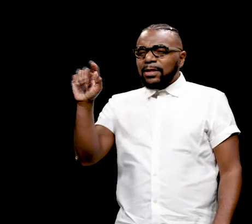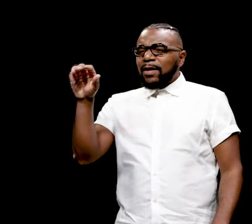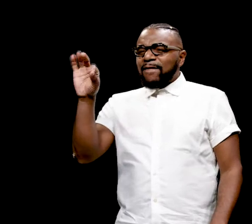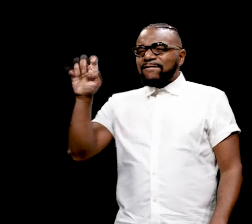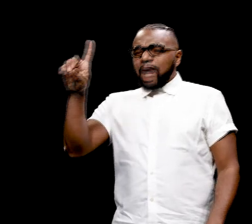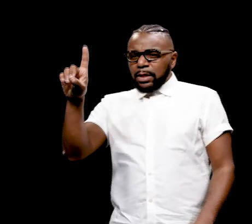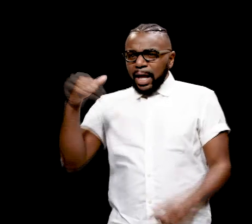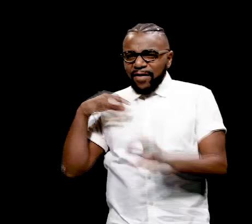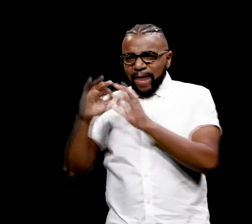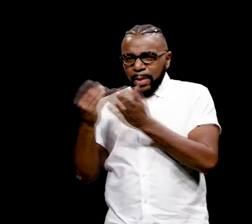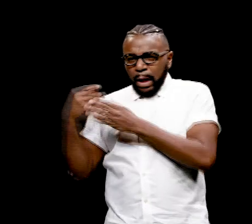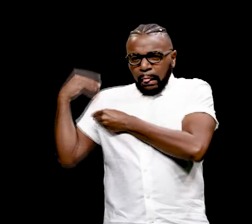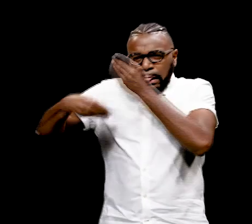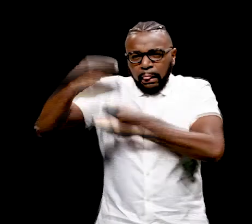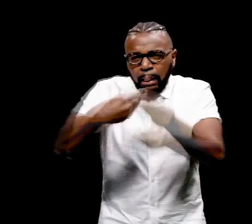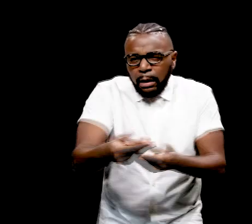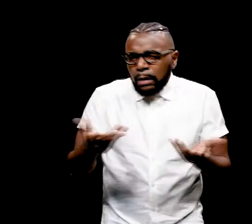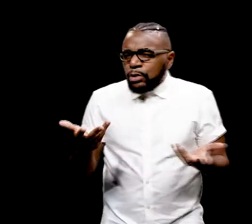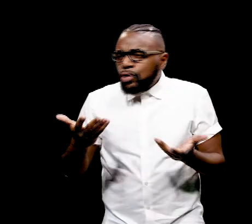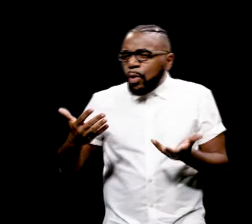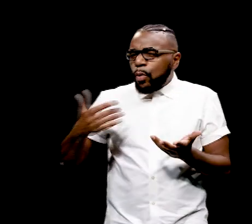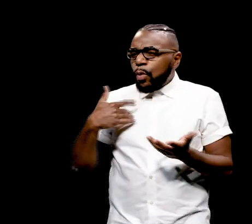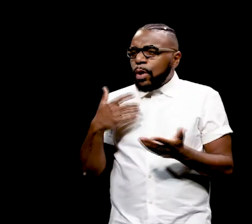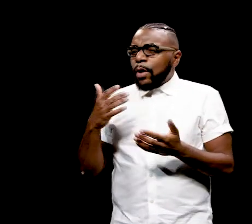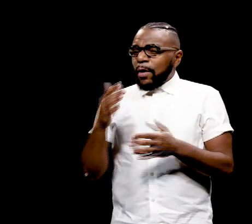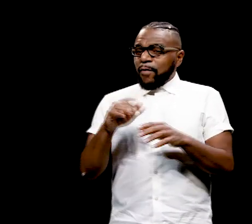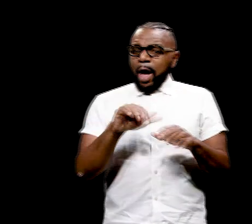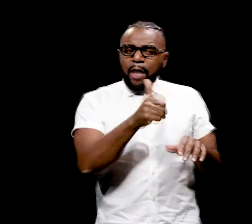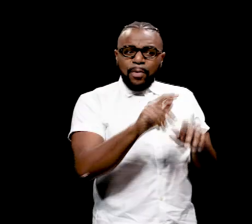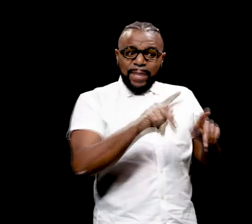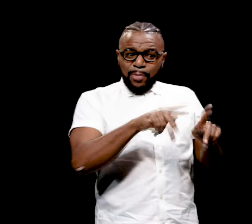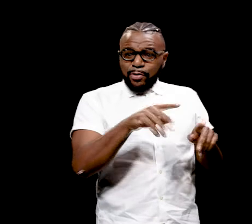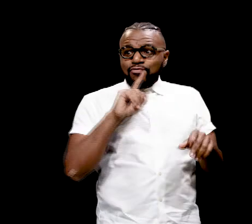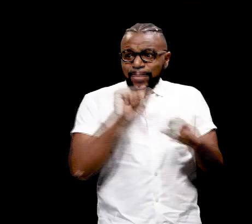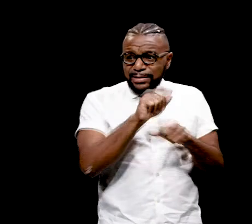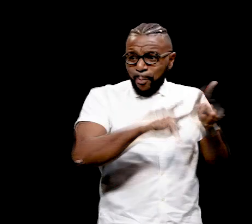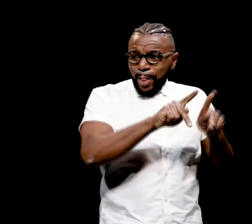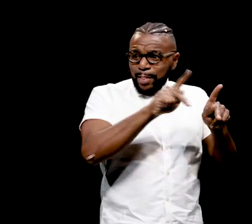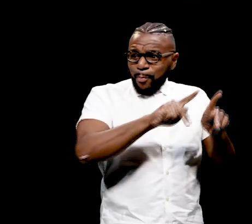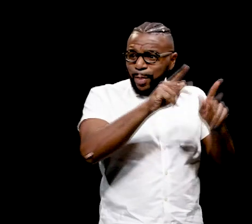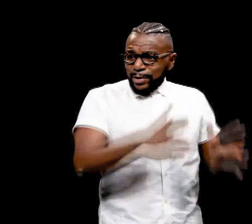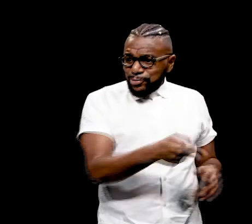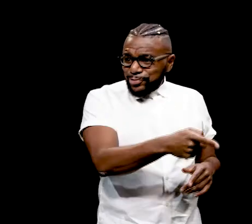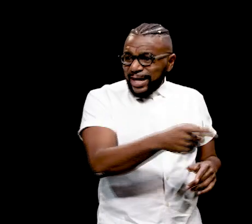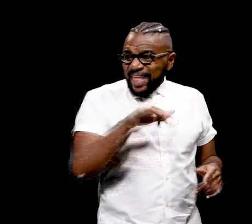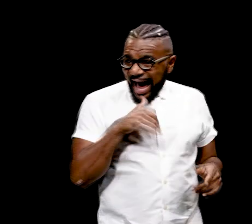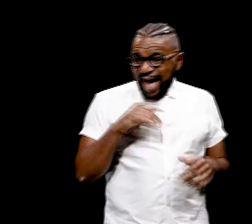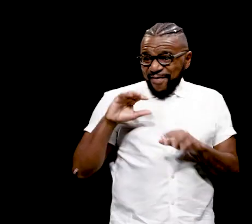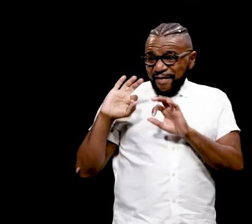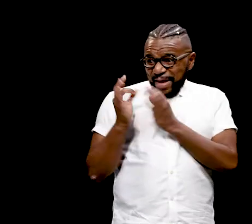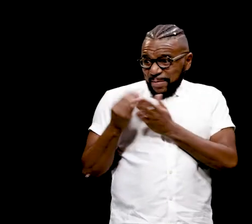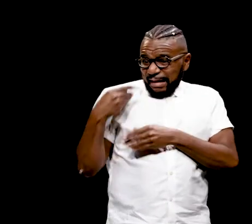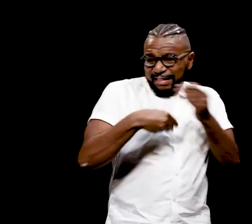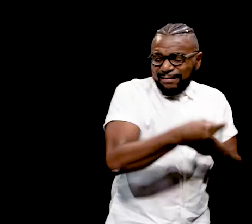for working Portlanders who don't have, a fund to fall back on when things get hard. We